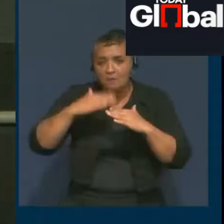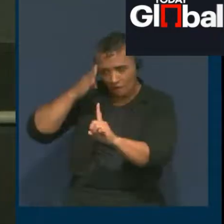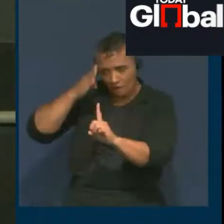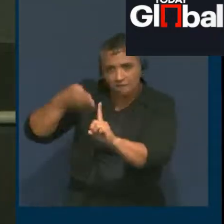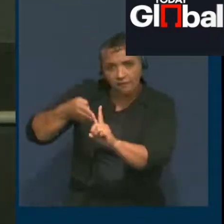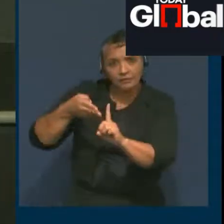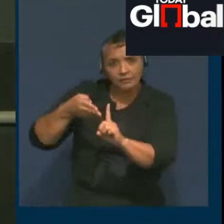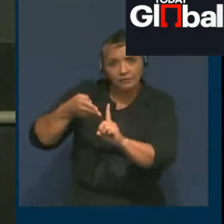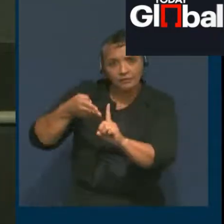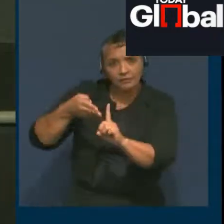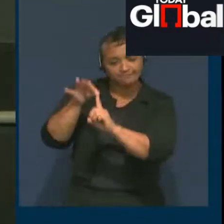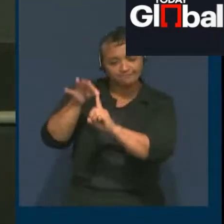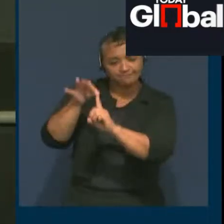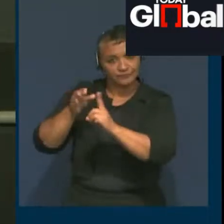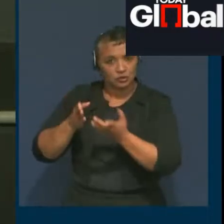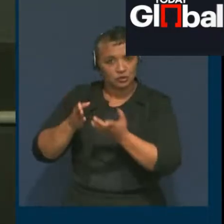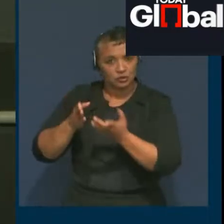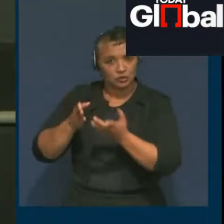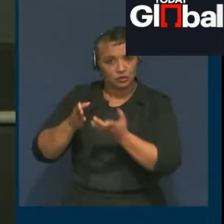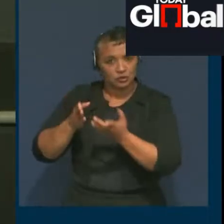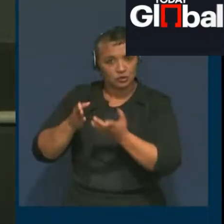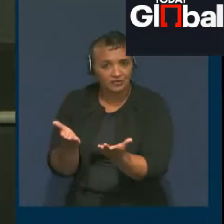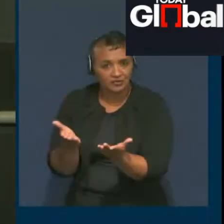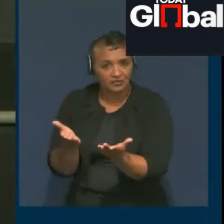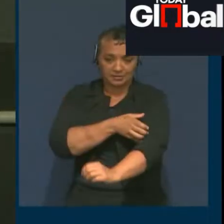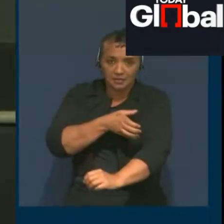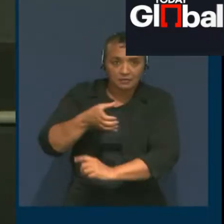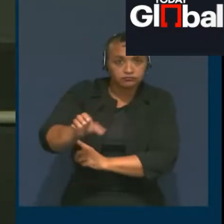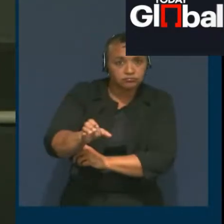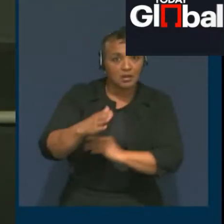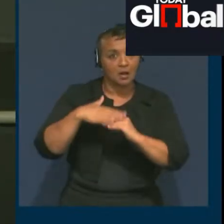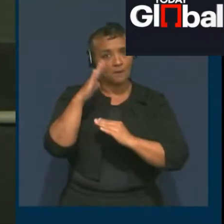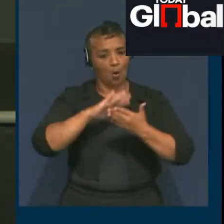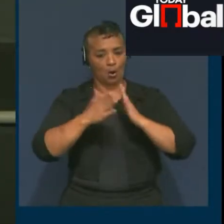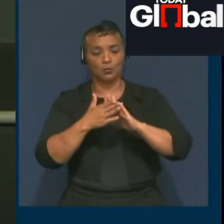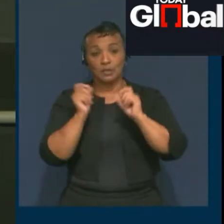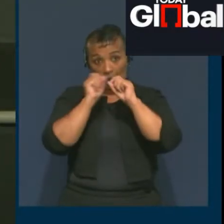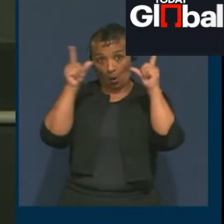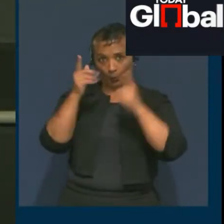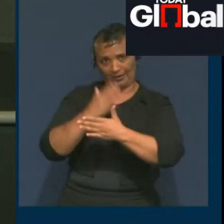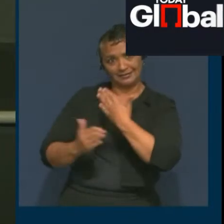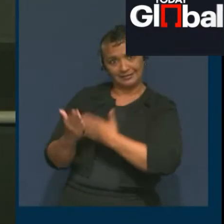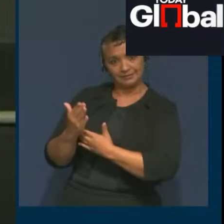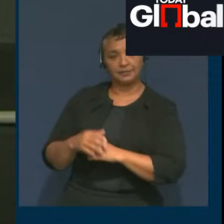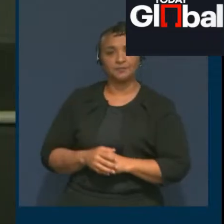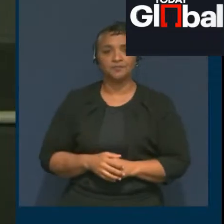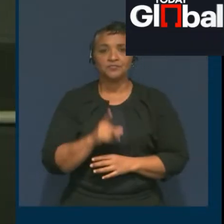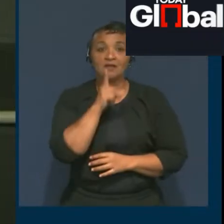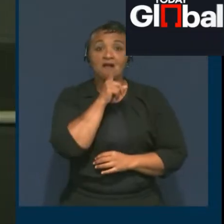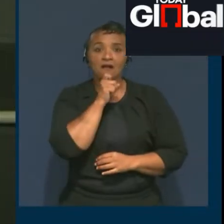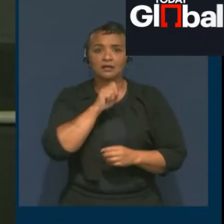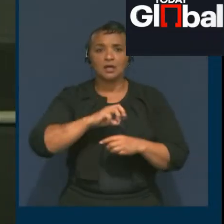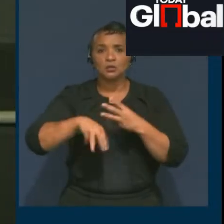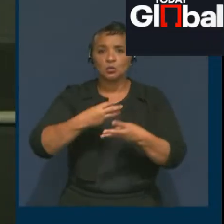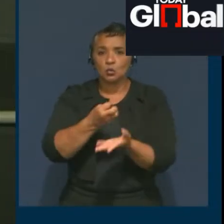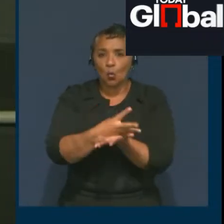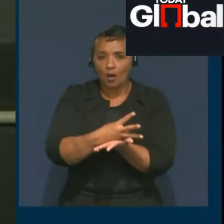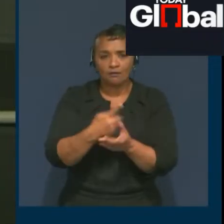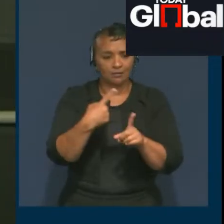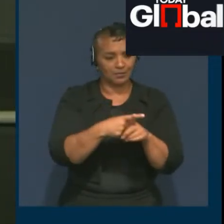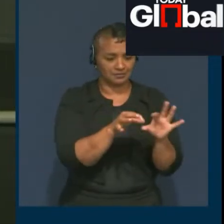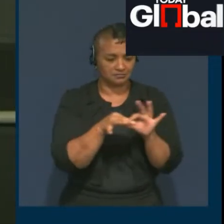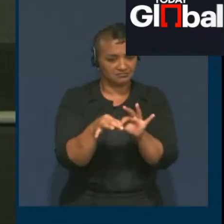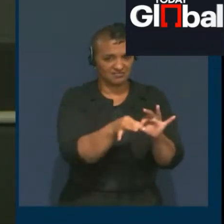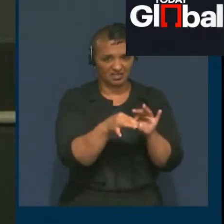specialized services, capacity building, and community awareness. The Qatar Foundation for Social Work and its affiliated centers,